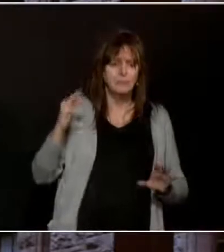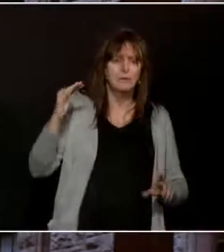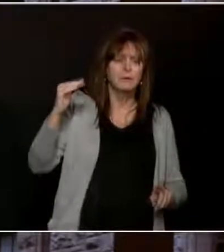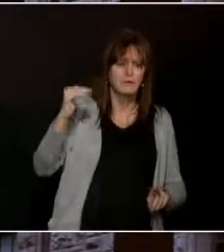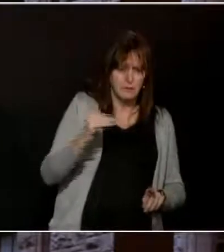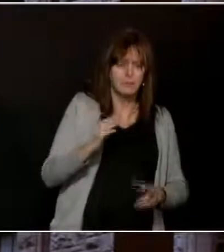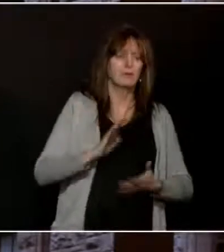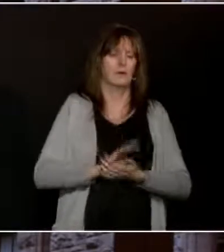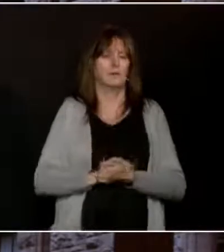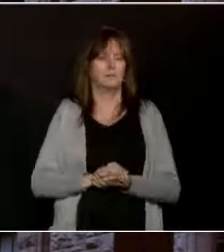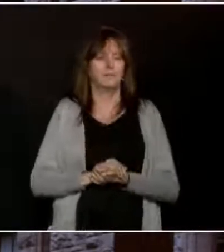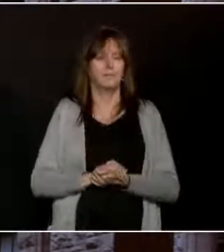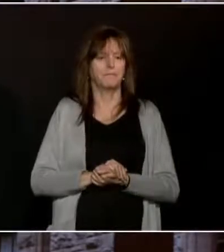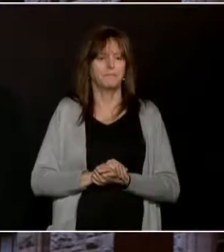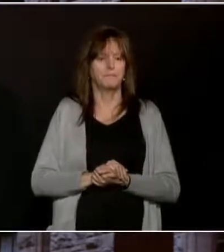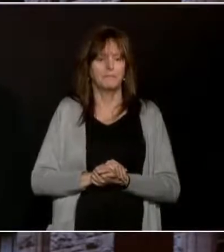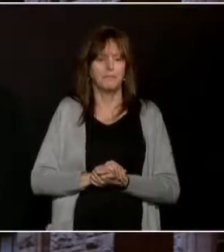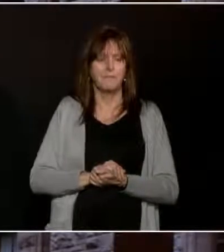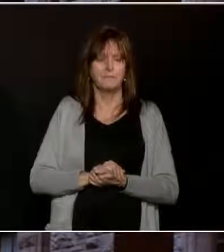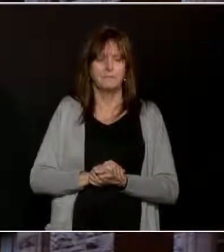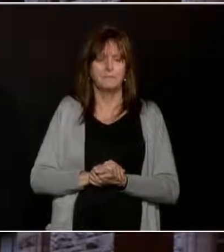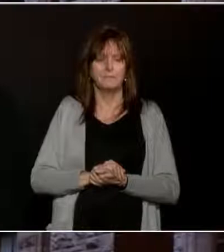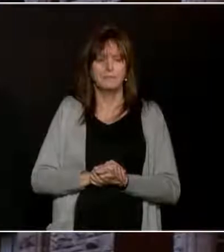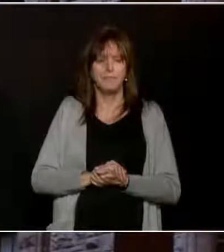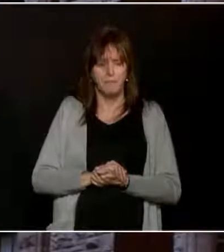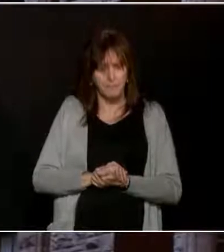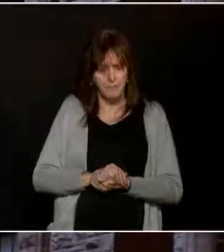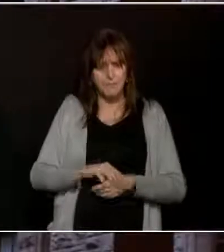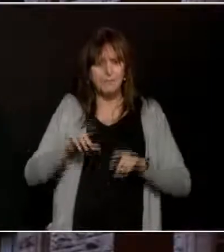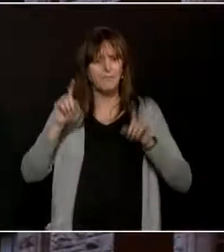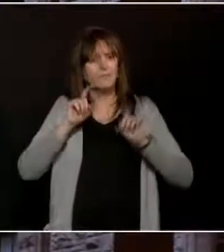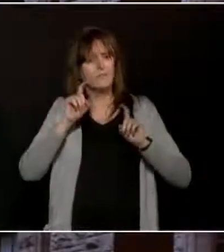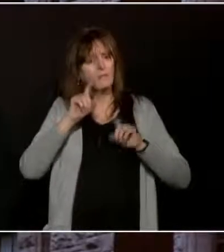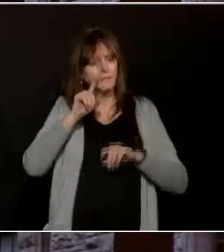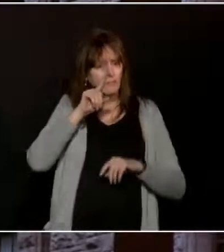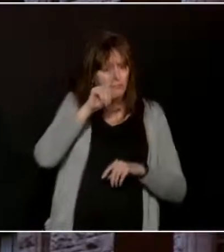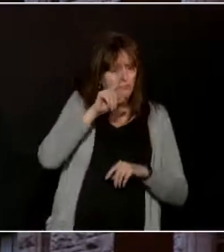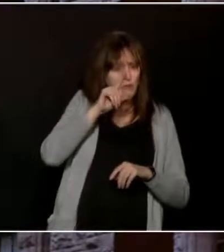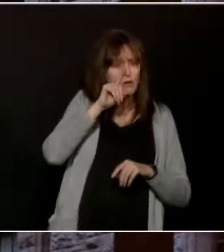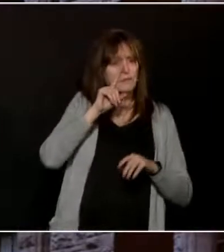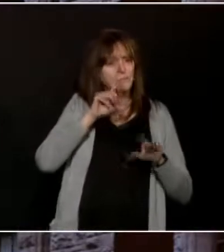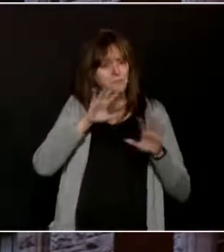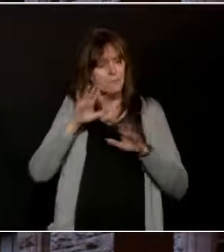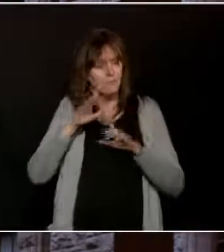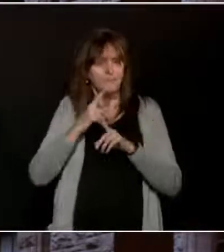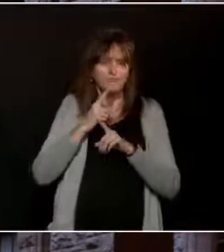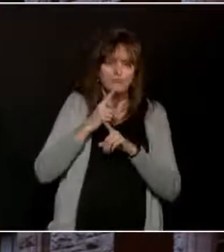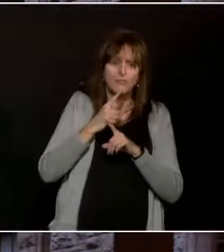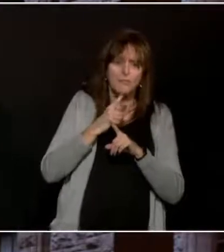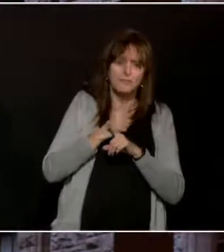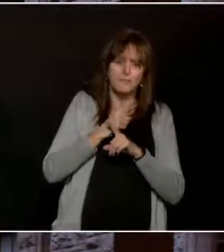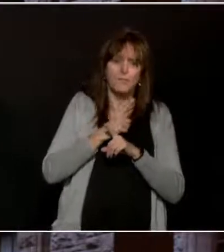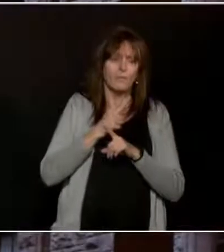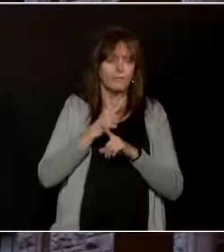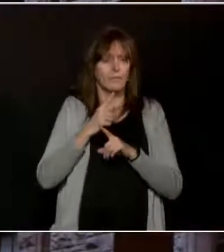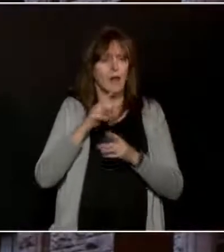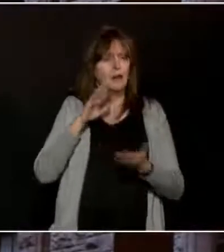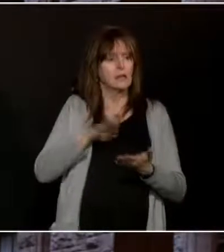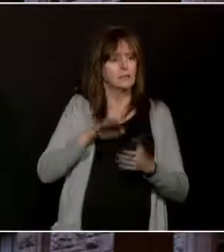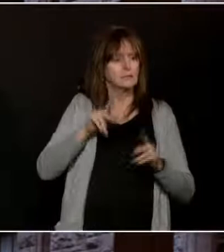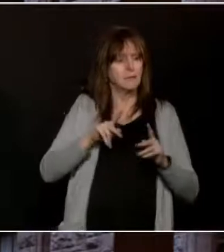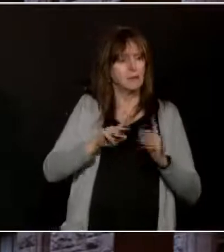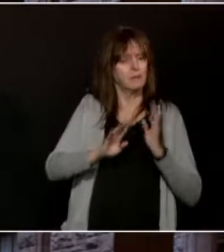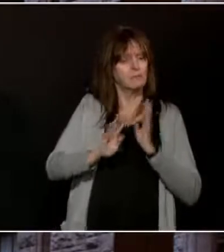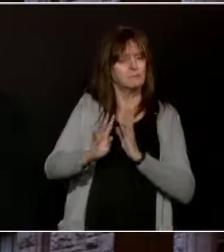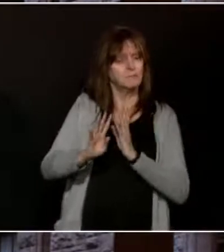With respect to testing, while we have our usual dip of lower volume people going to assessment centers over the weekend, that